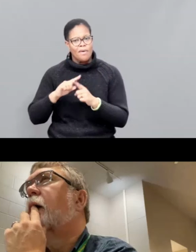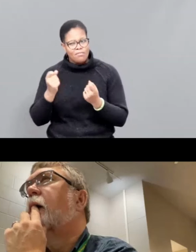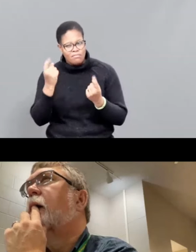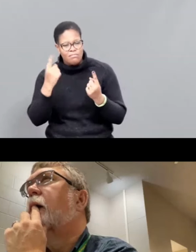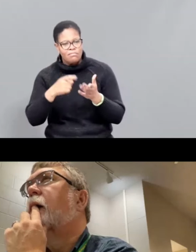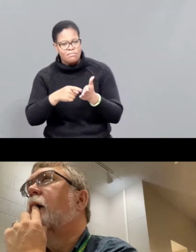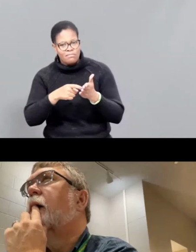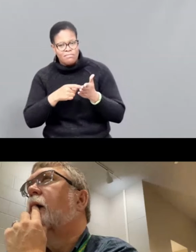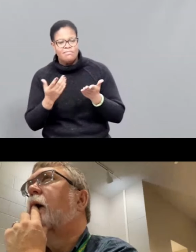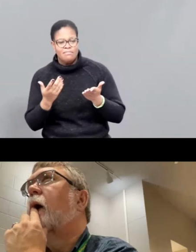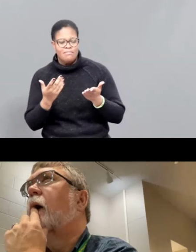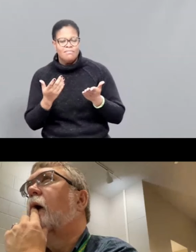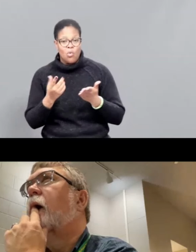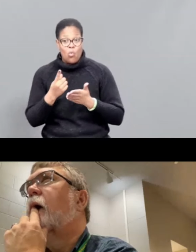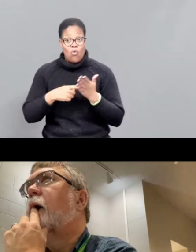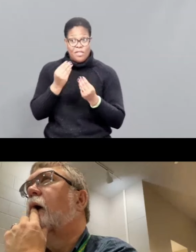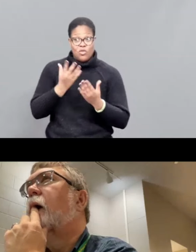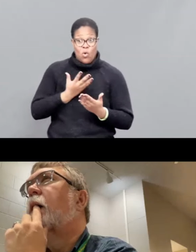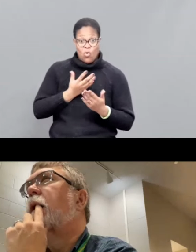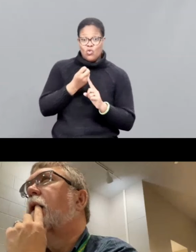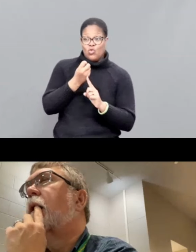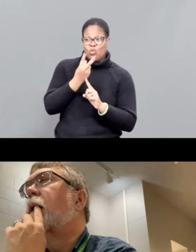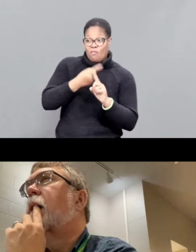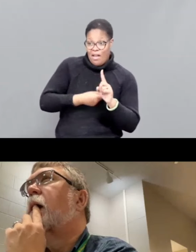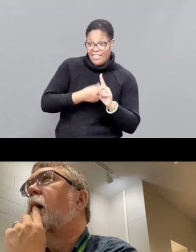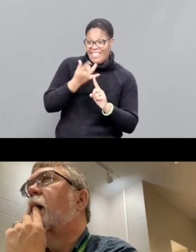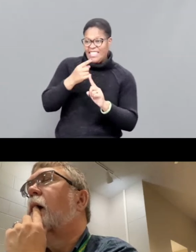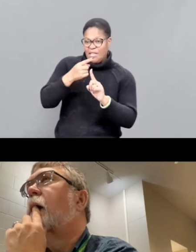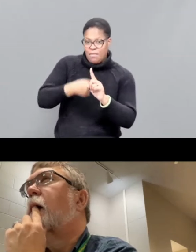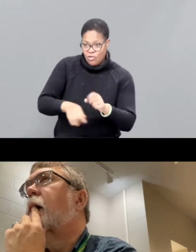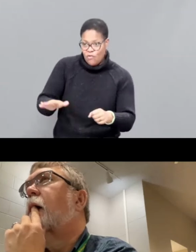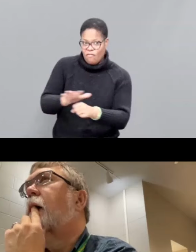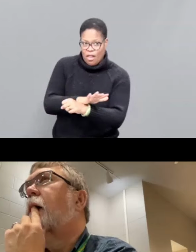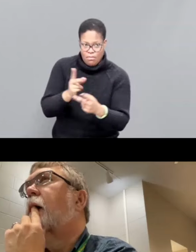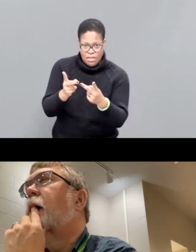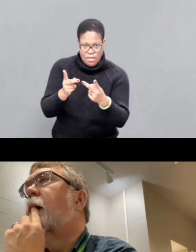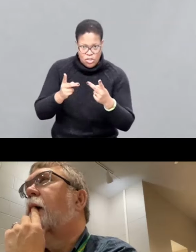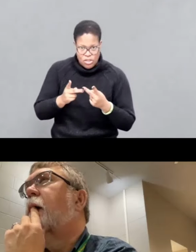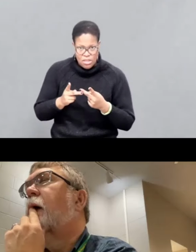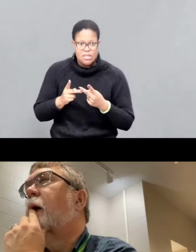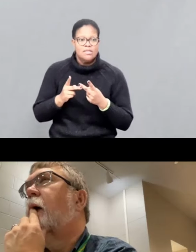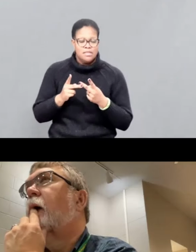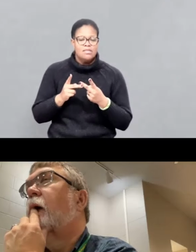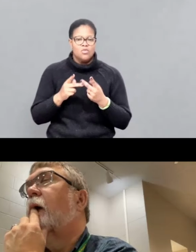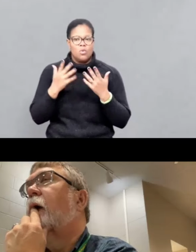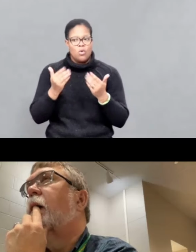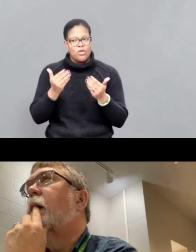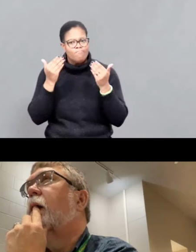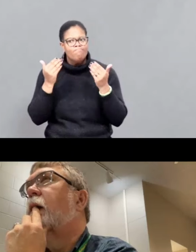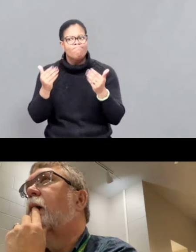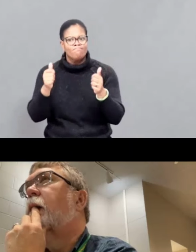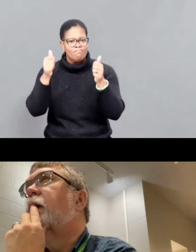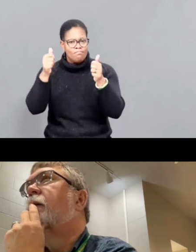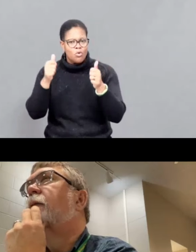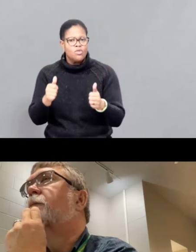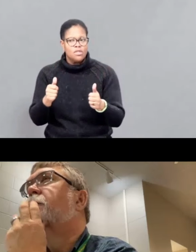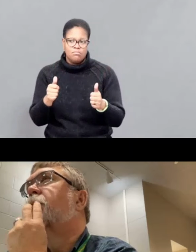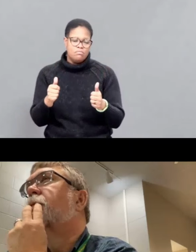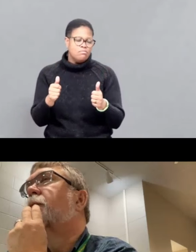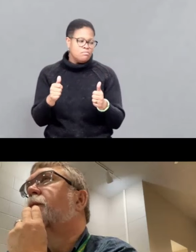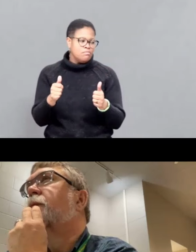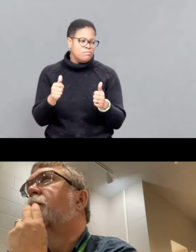take anywhere, what we've been told, 12 months to 18 months to fill that position. So we want to get that posted and start working